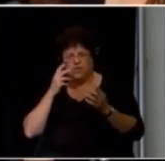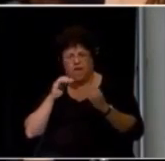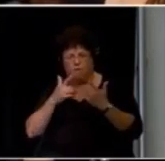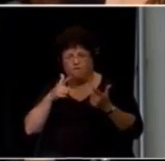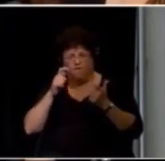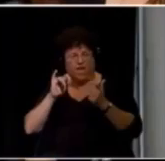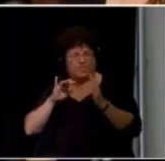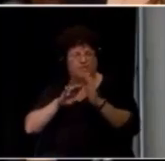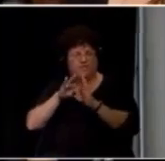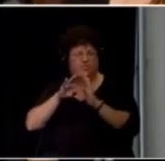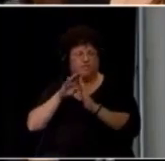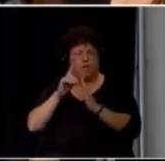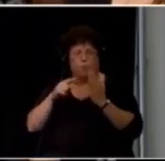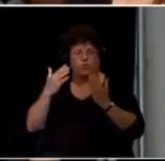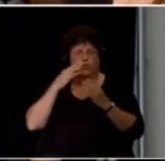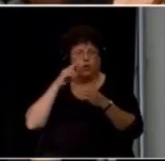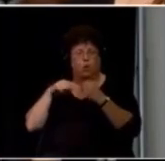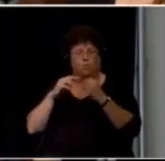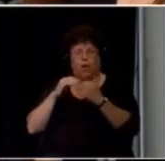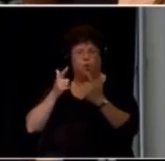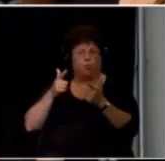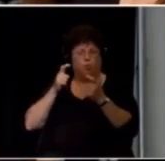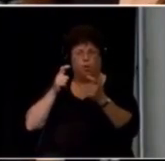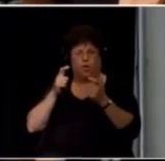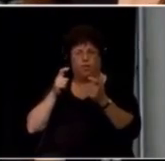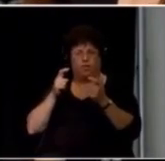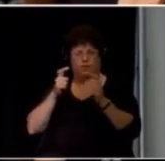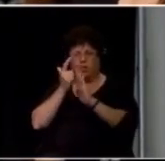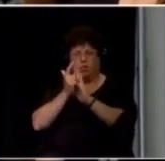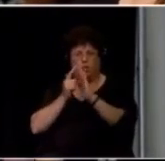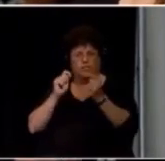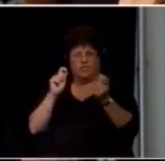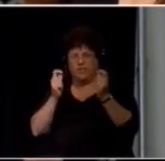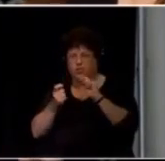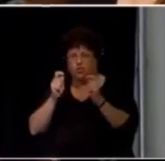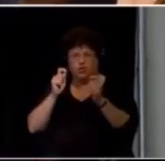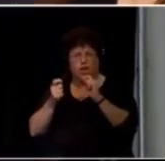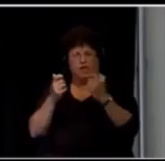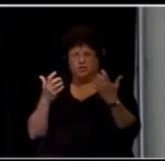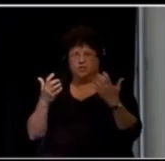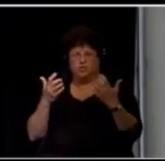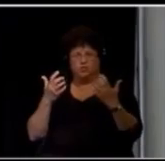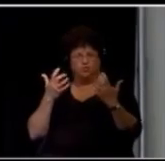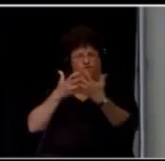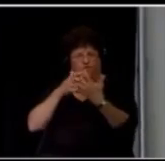about how quickly regulation and laws can change to accommodate that?